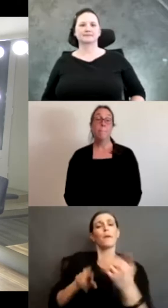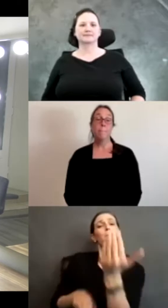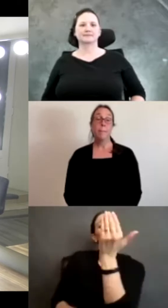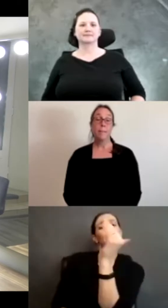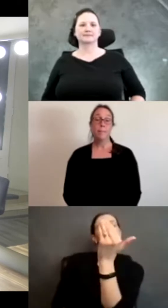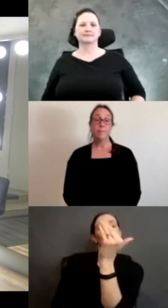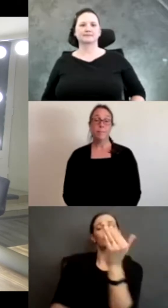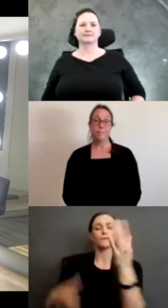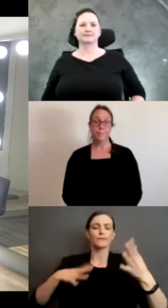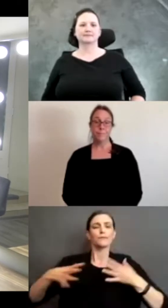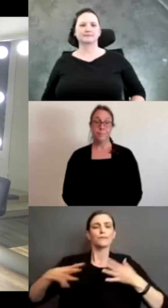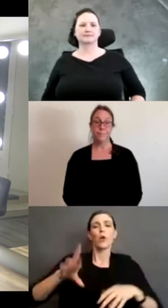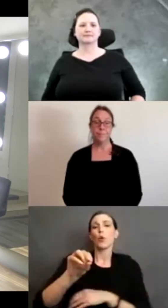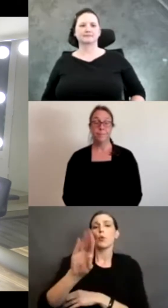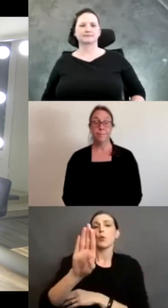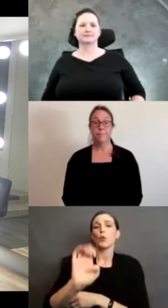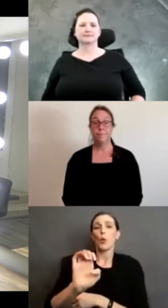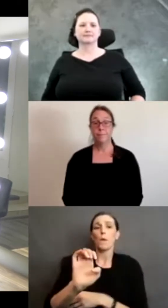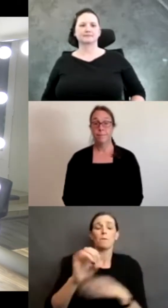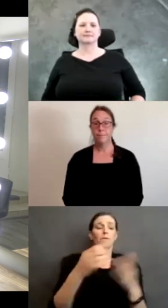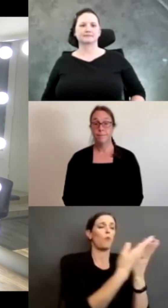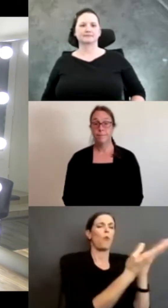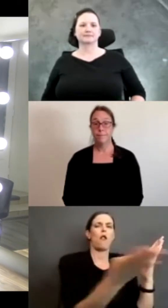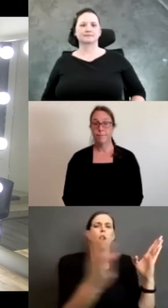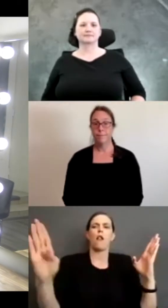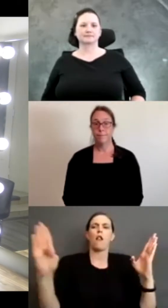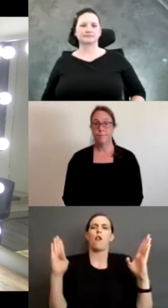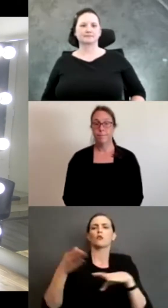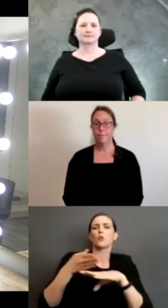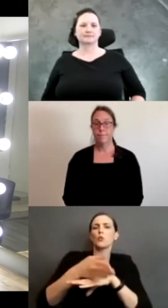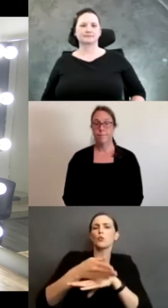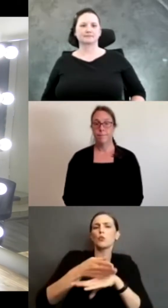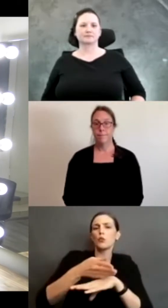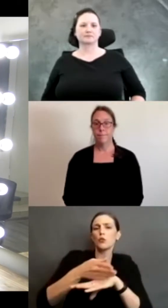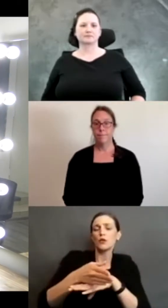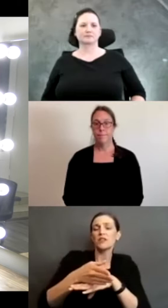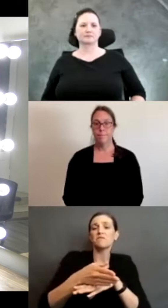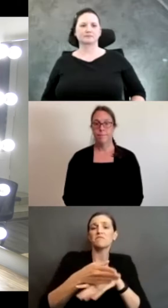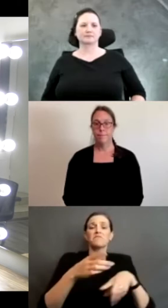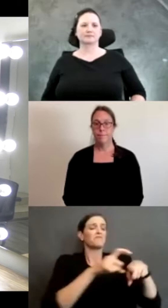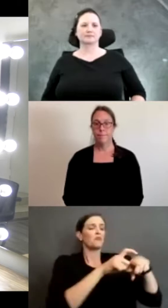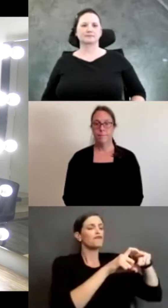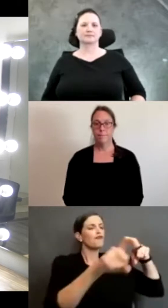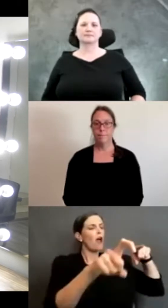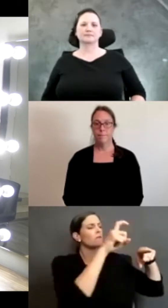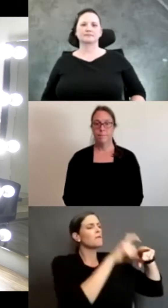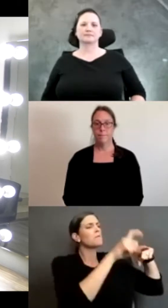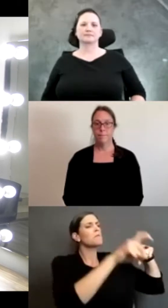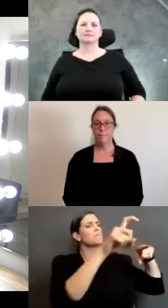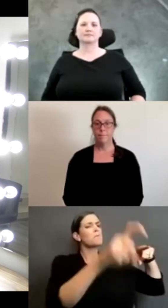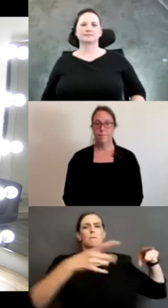robe. The walls are wood-paneled. There is a dressing rack with various costumes hanging on it, oversized